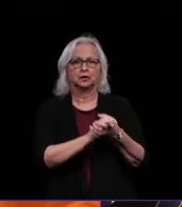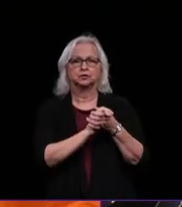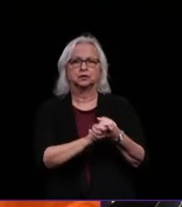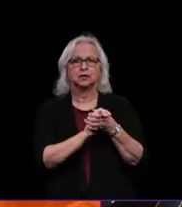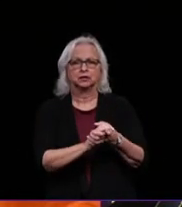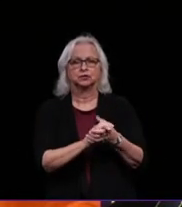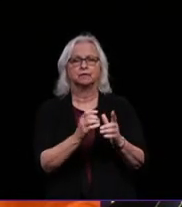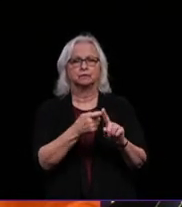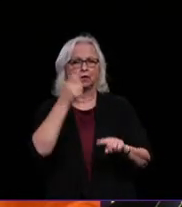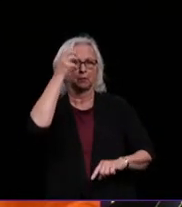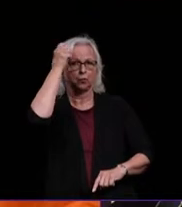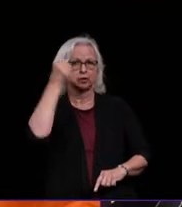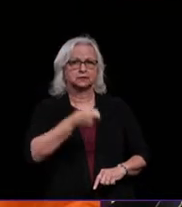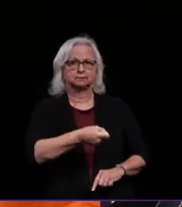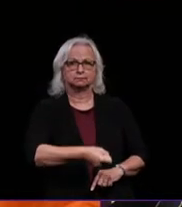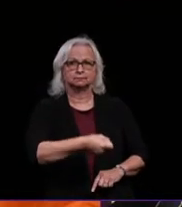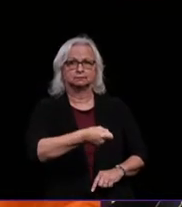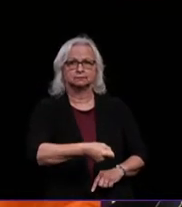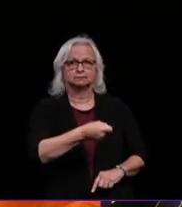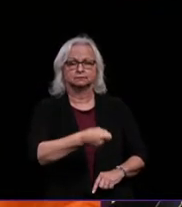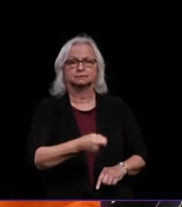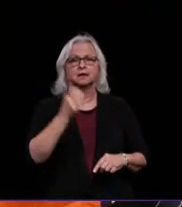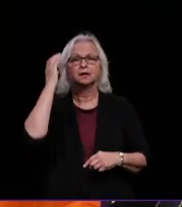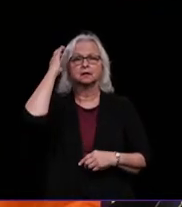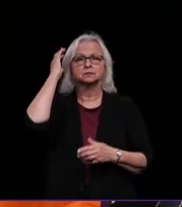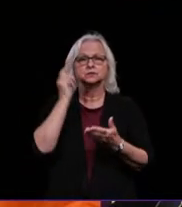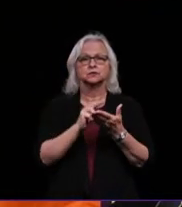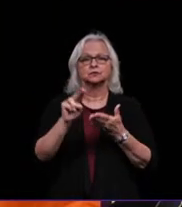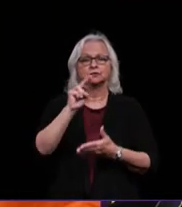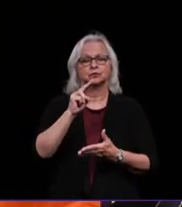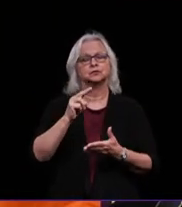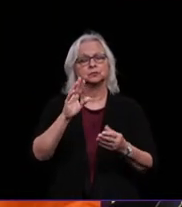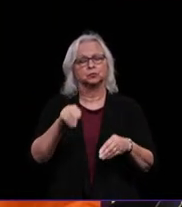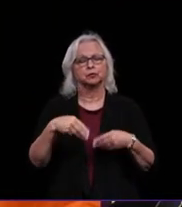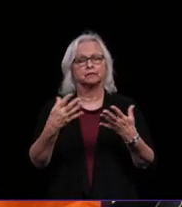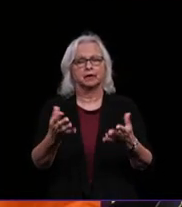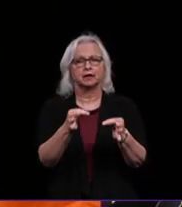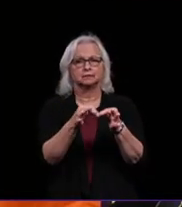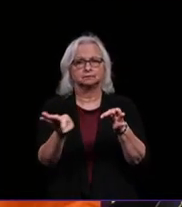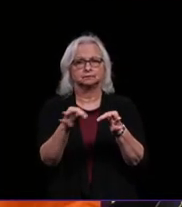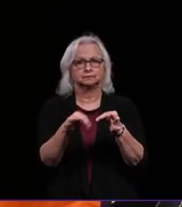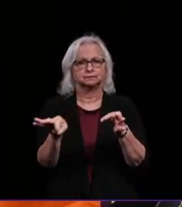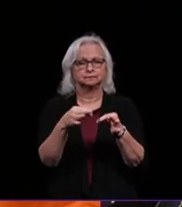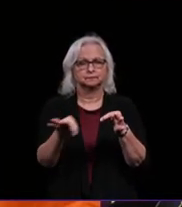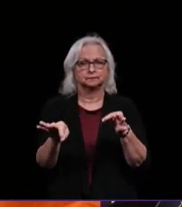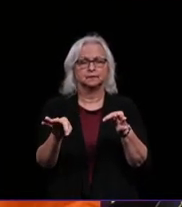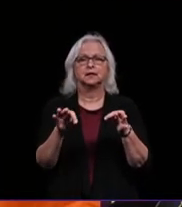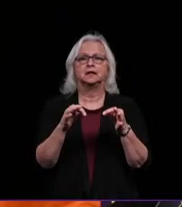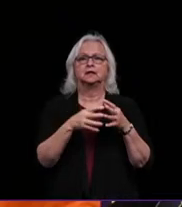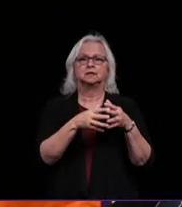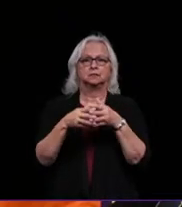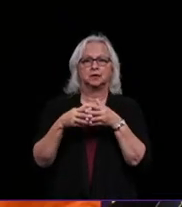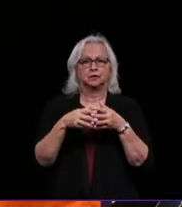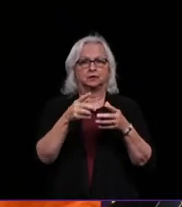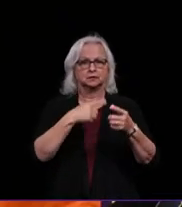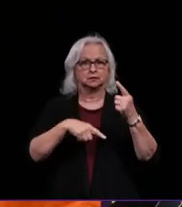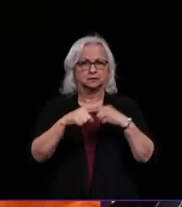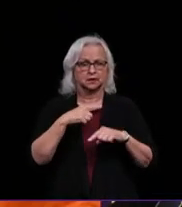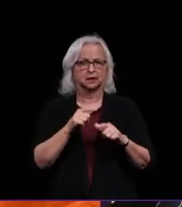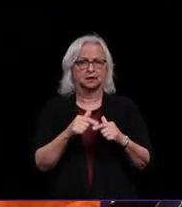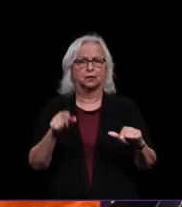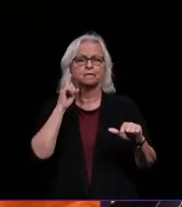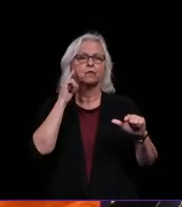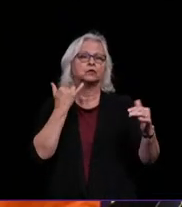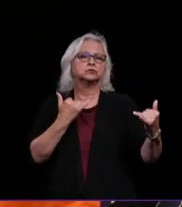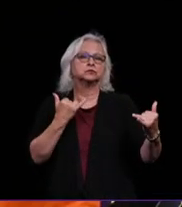the President. Clemson University is pleased to provide open captioning and American Sign Language interpreting for